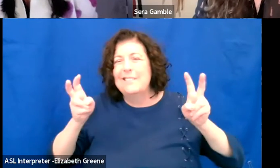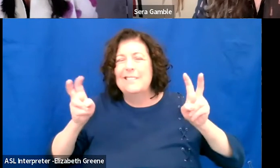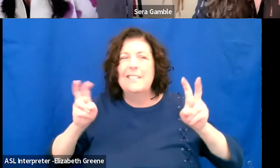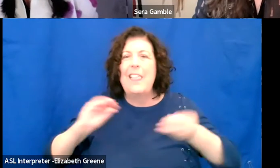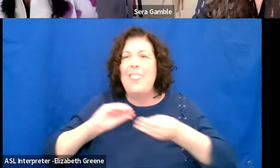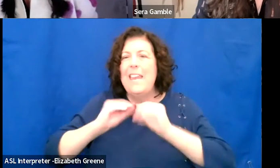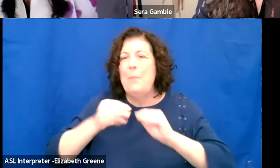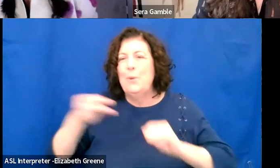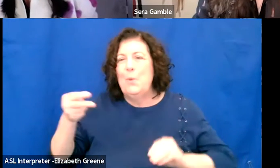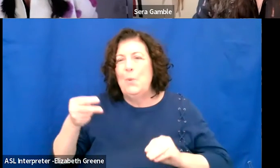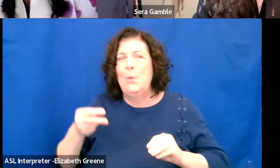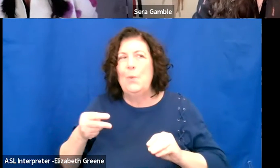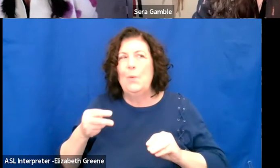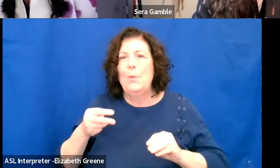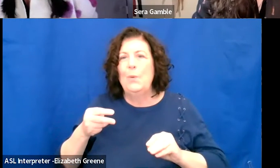point. And